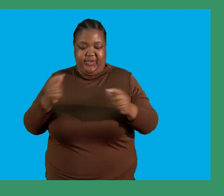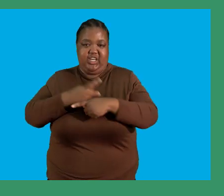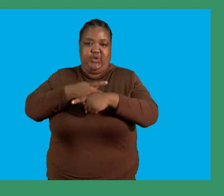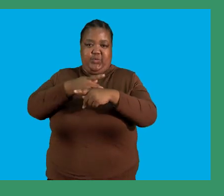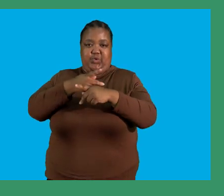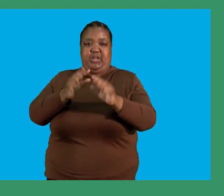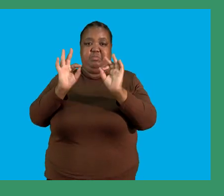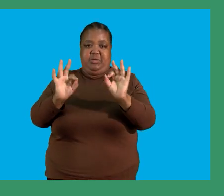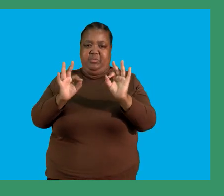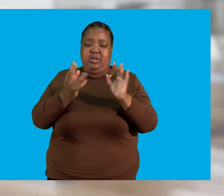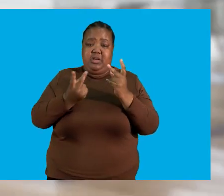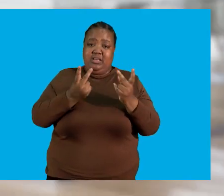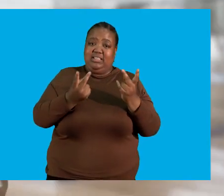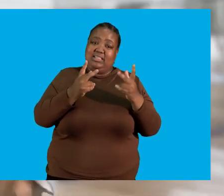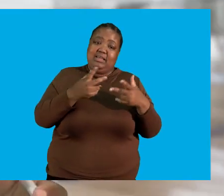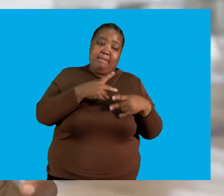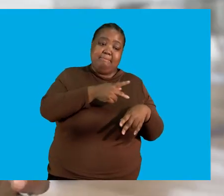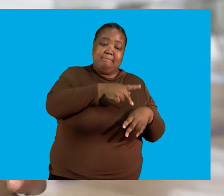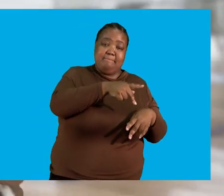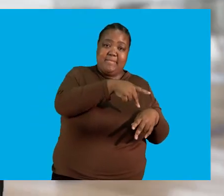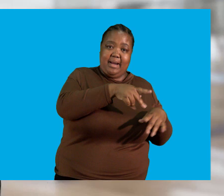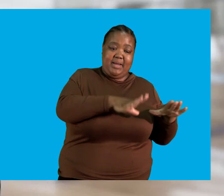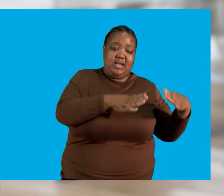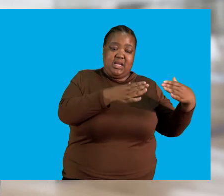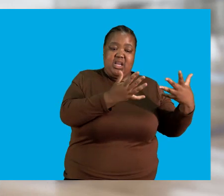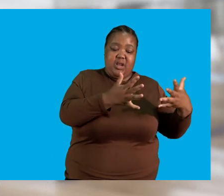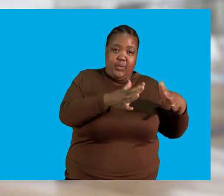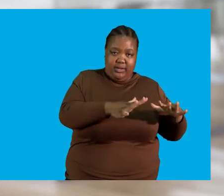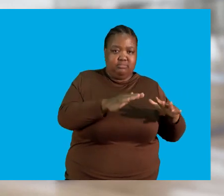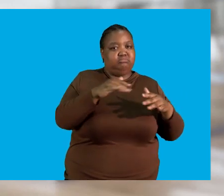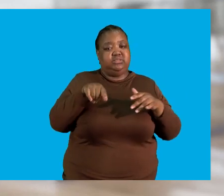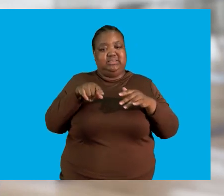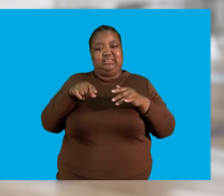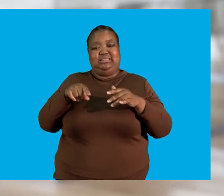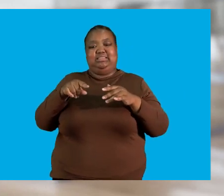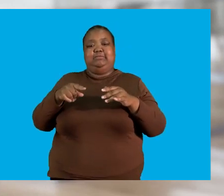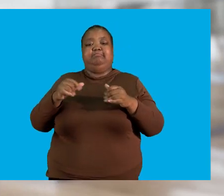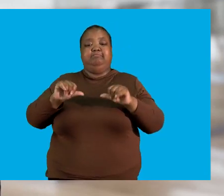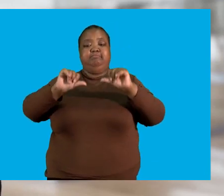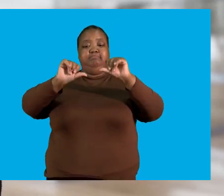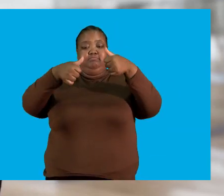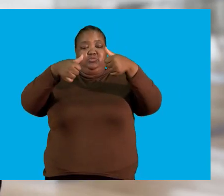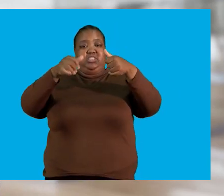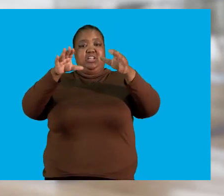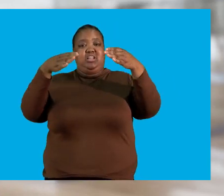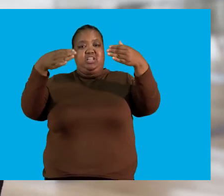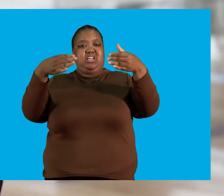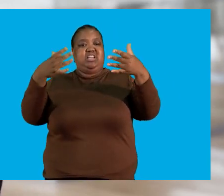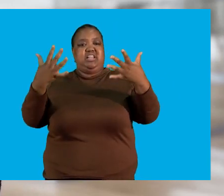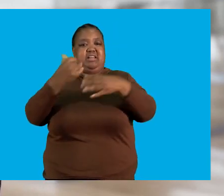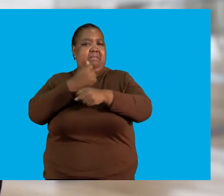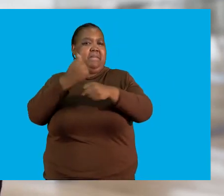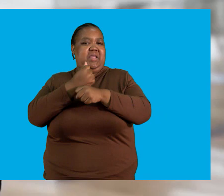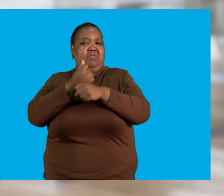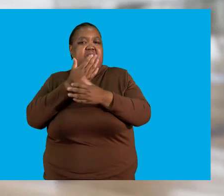Now you can already see that if there is no primary sector, then it means that secondary sector will have nothing to